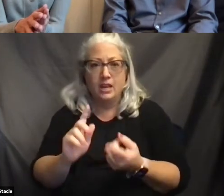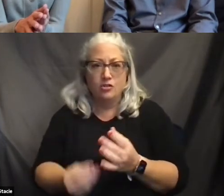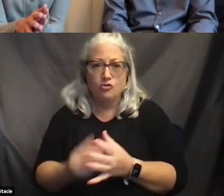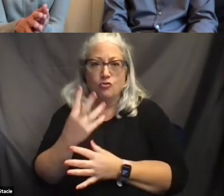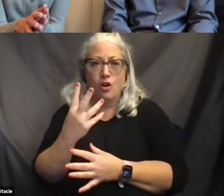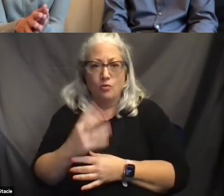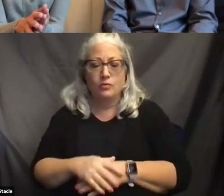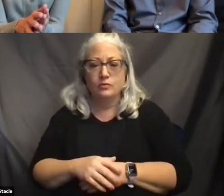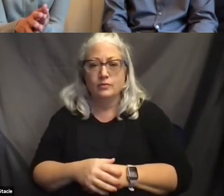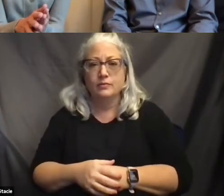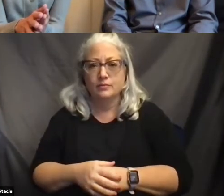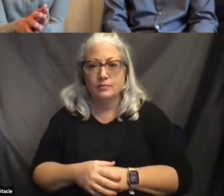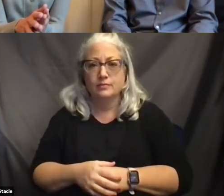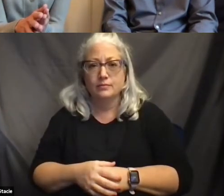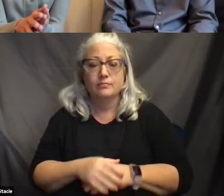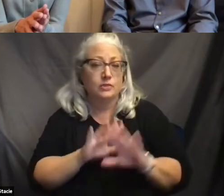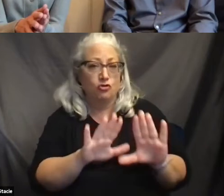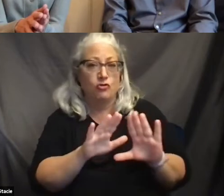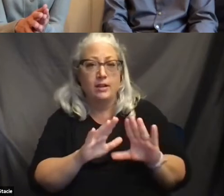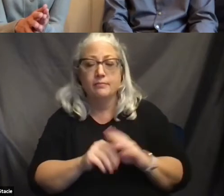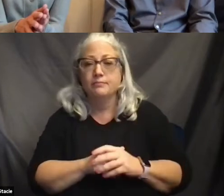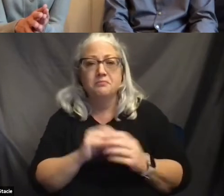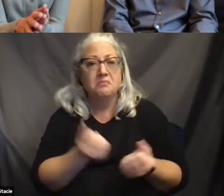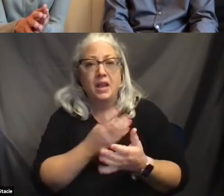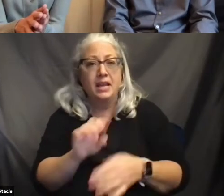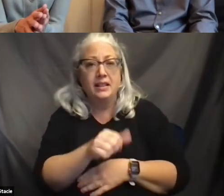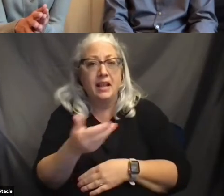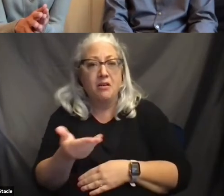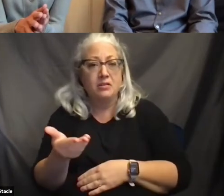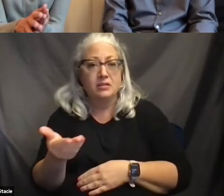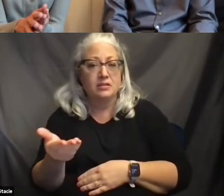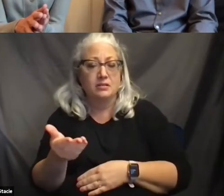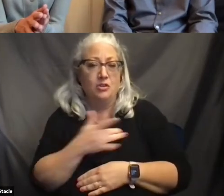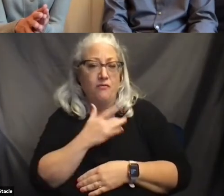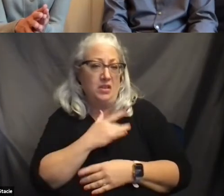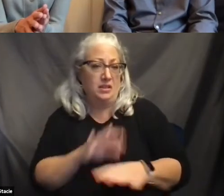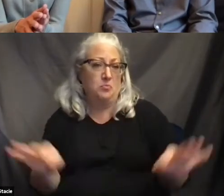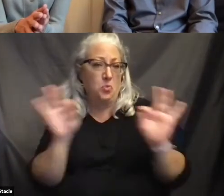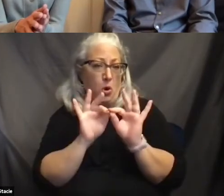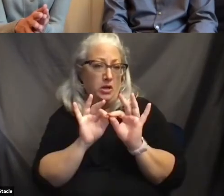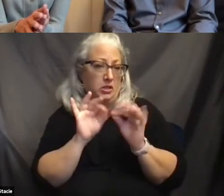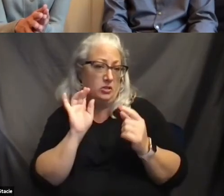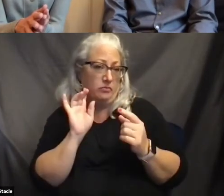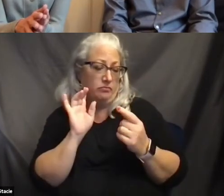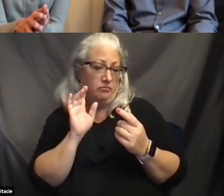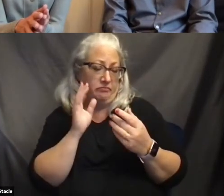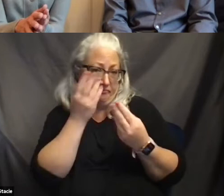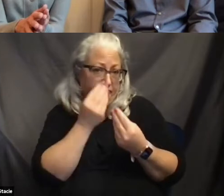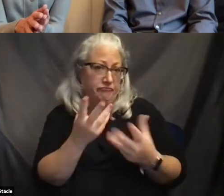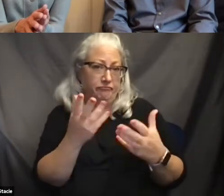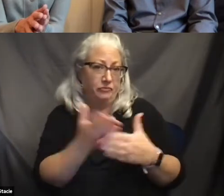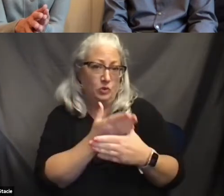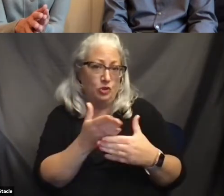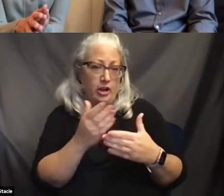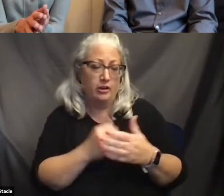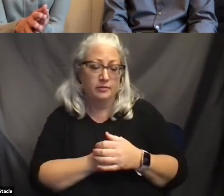great. Anything else that you think is important for to share to families that are listening, that either of you would